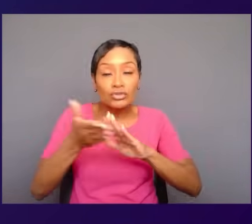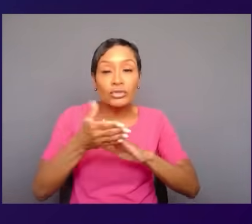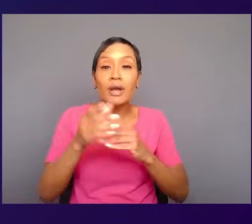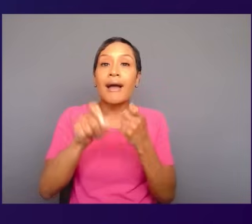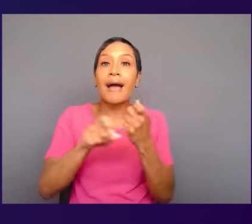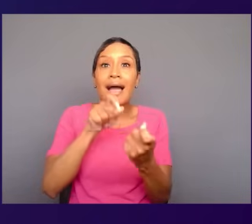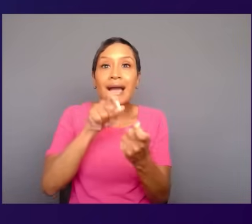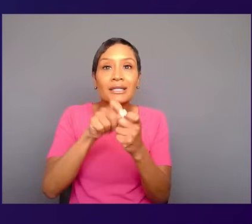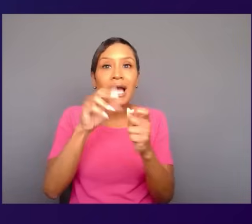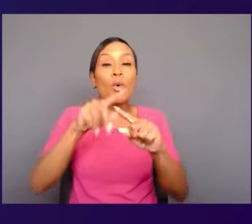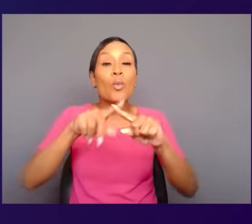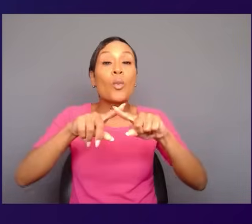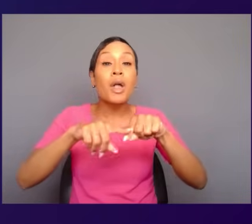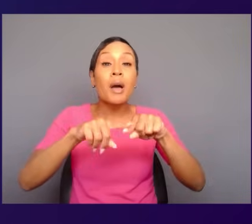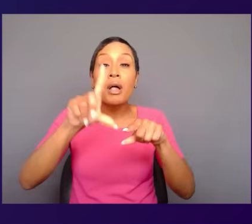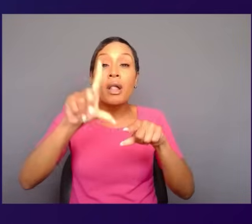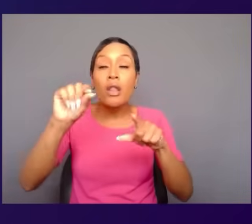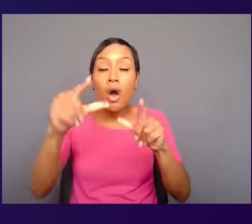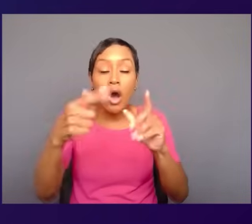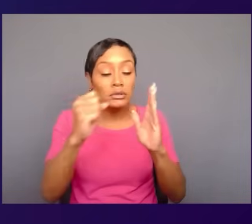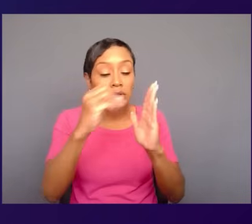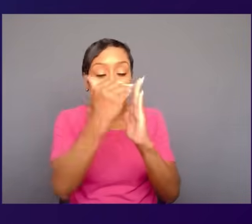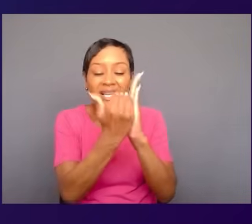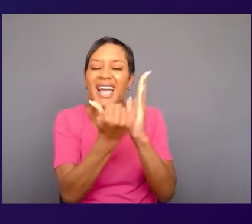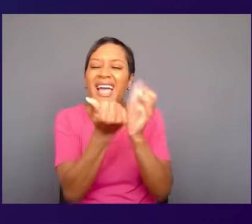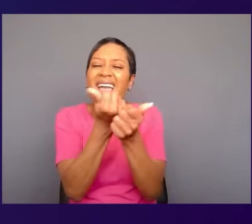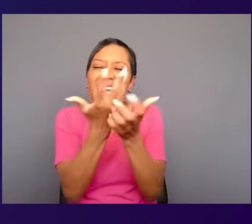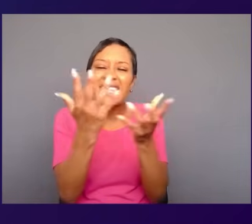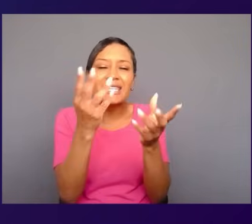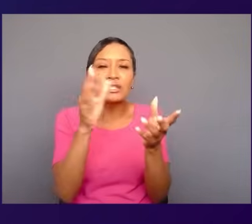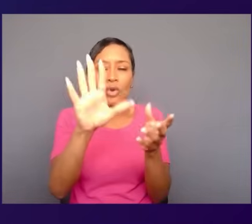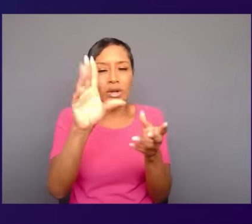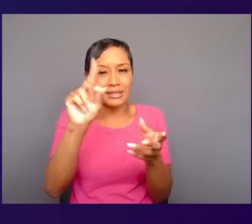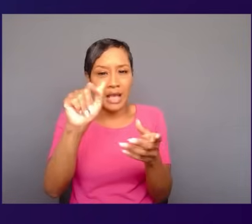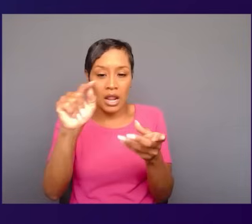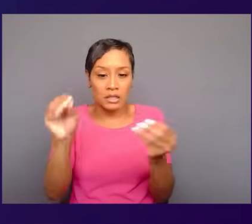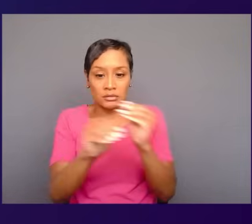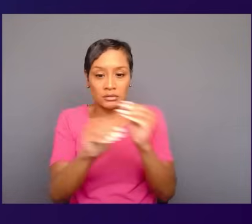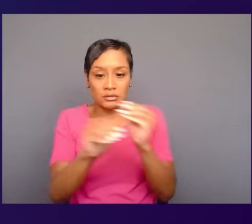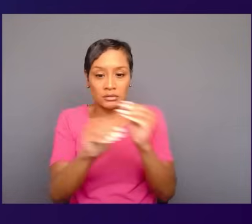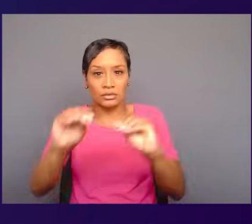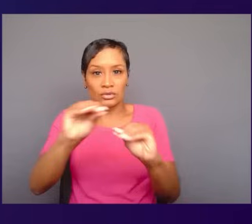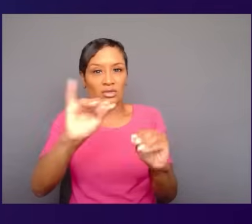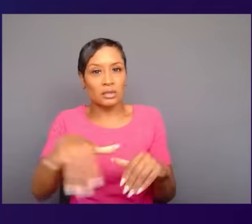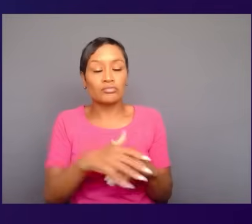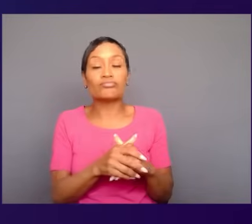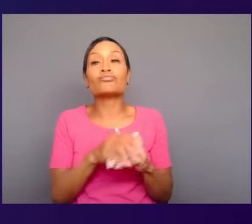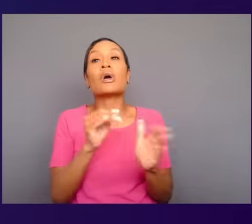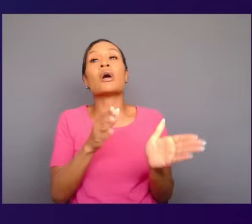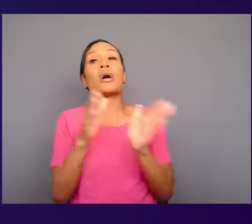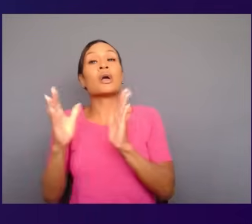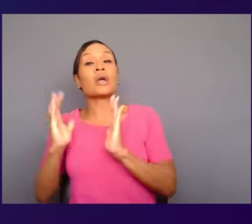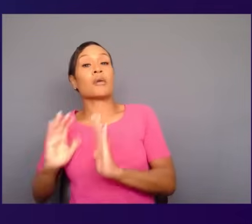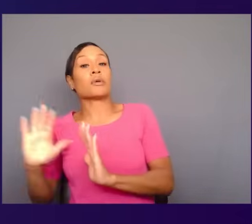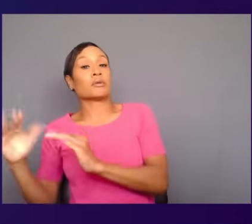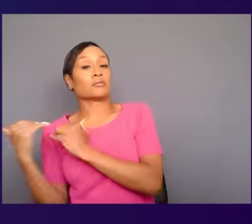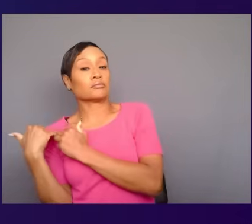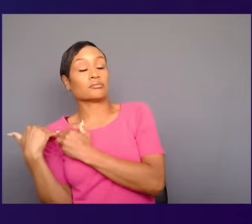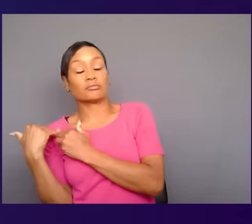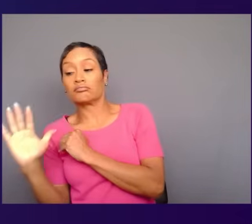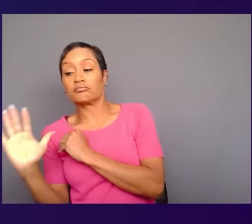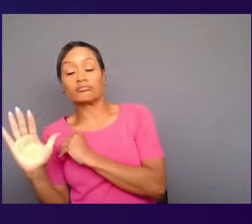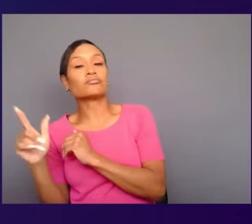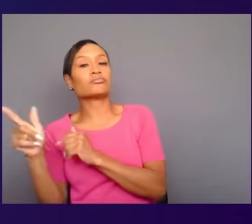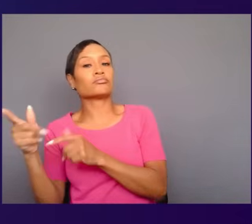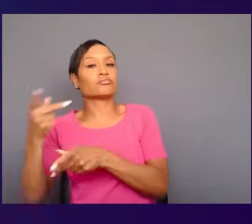reliable logs for any transactions that happen with your data. On the customer side of that equation, customers take